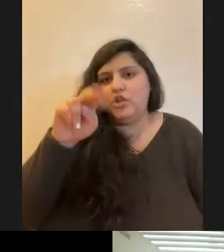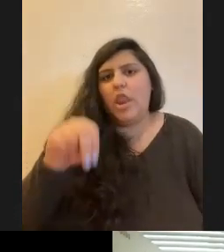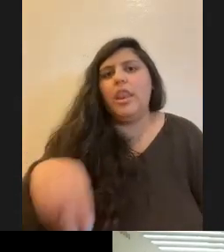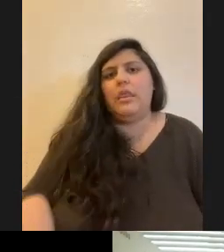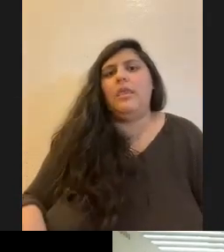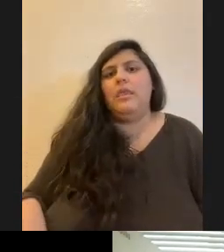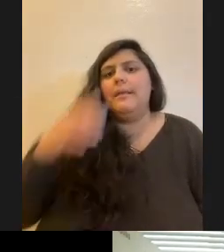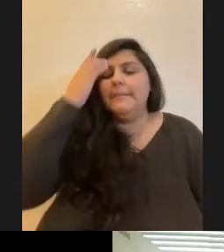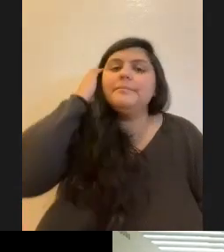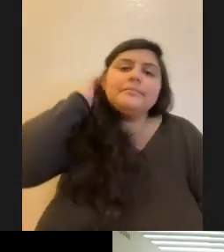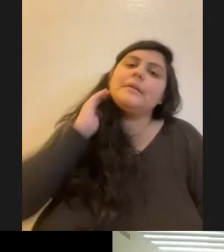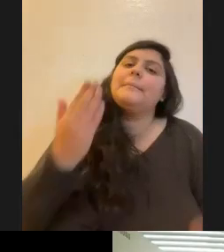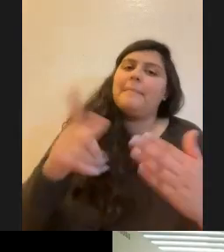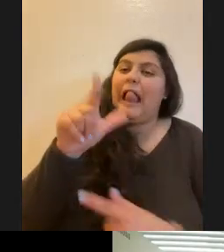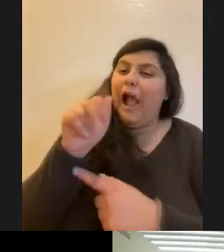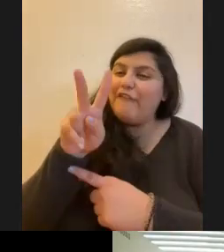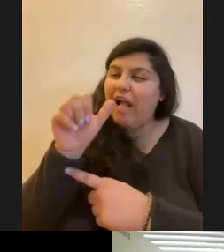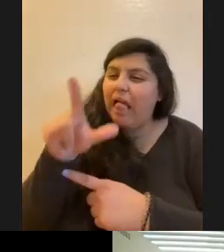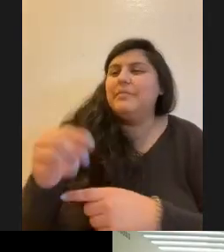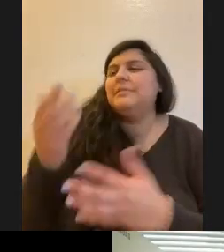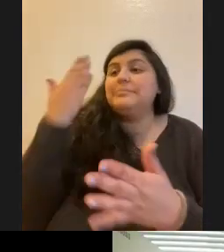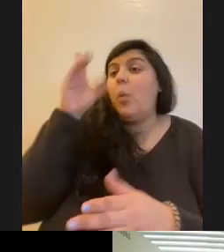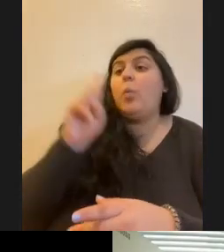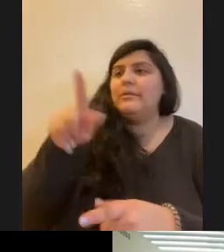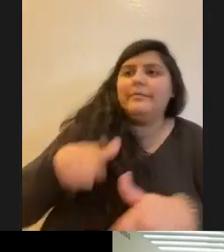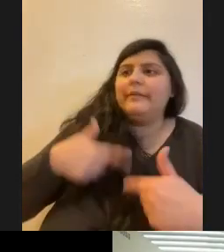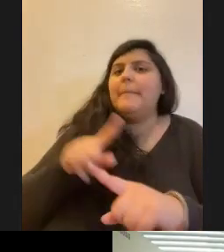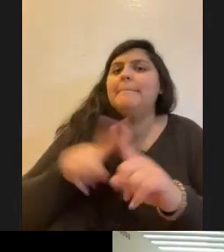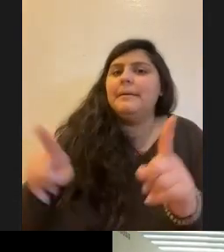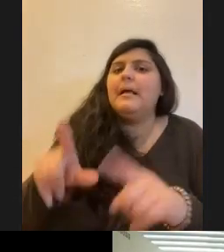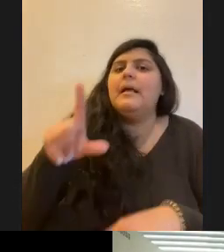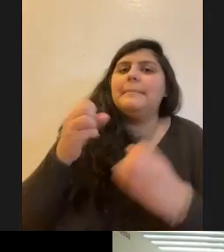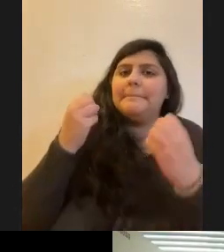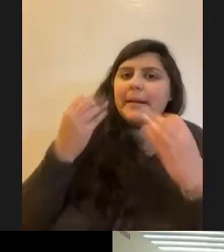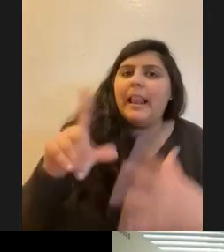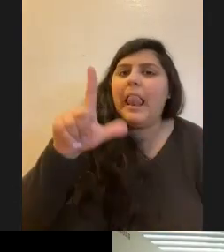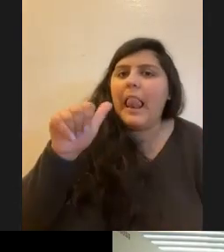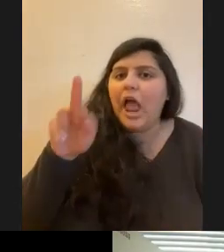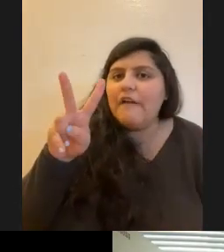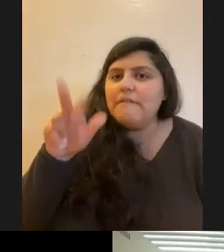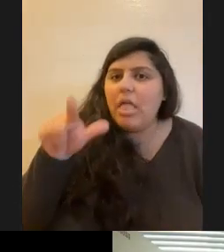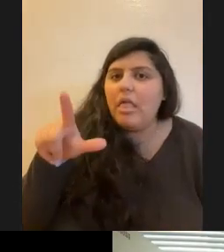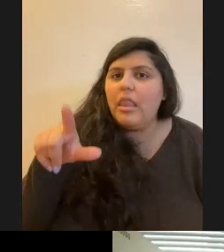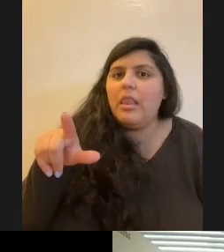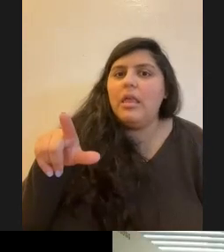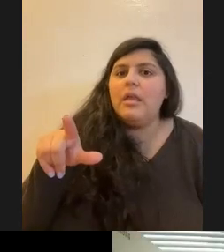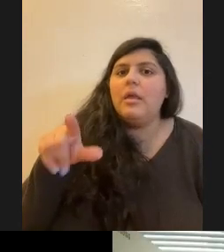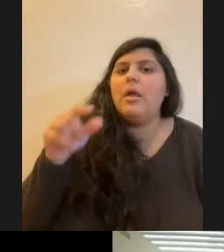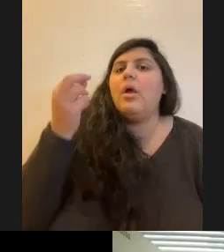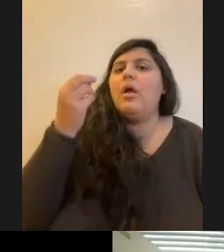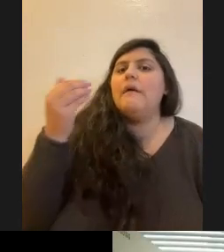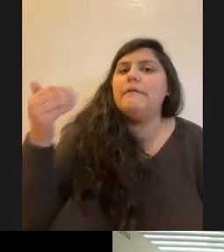like larval. I don't know where you are, obviously, but you might find a lot of like larval